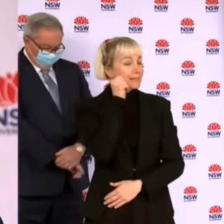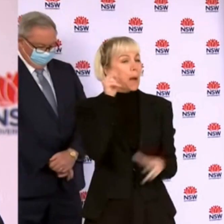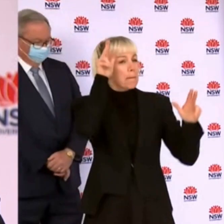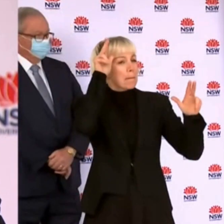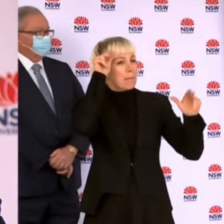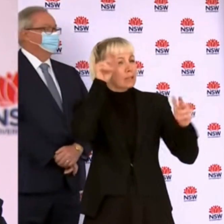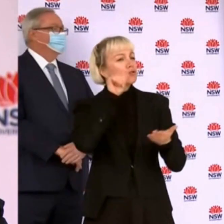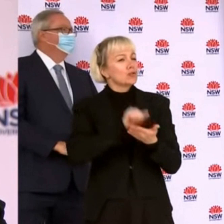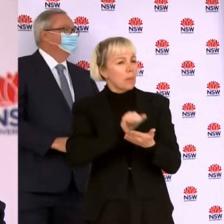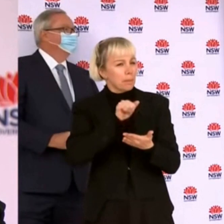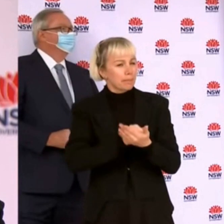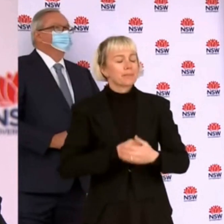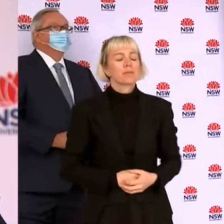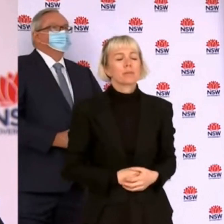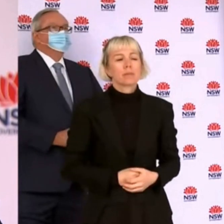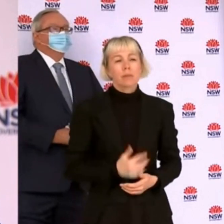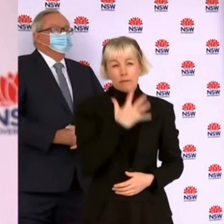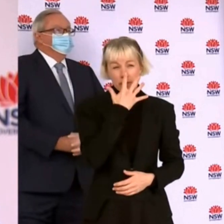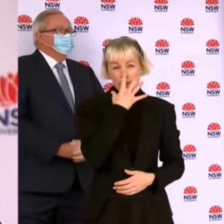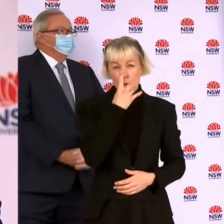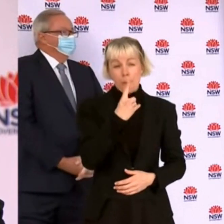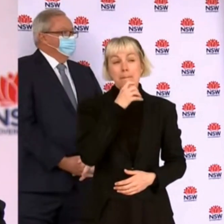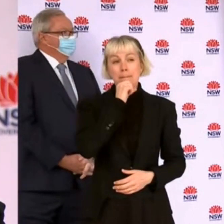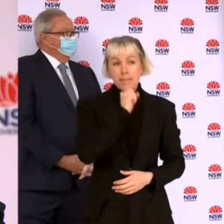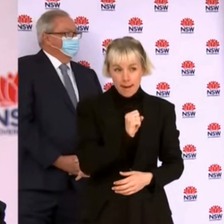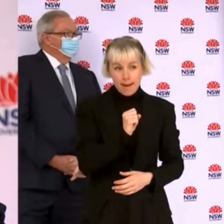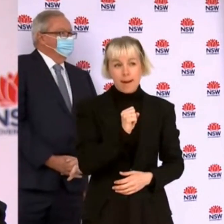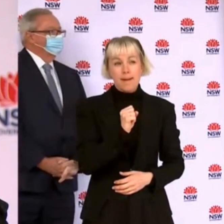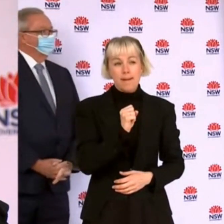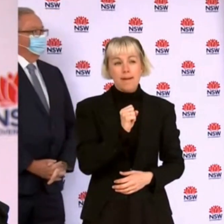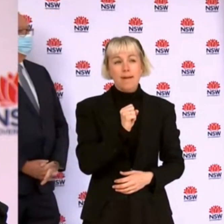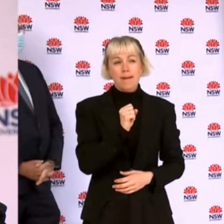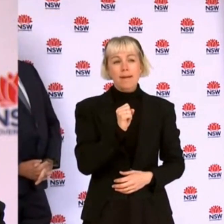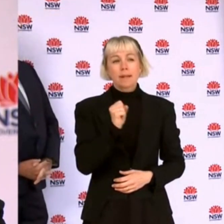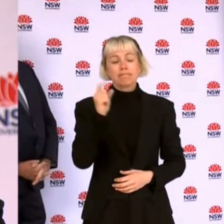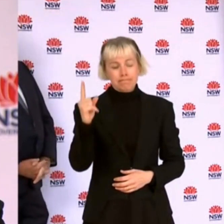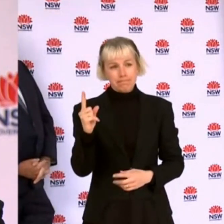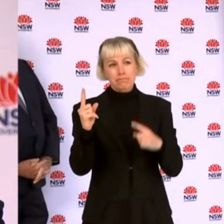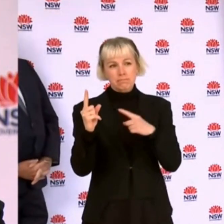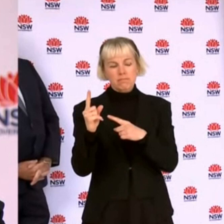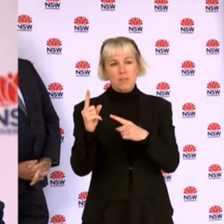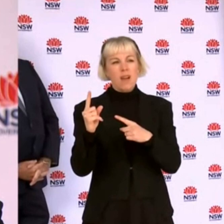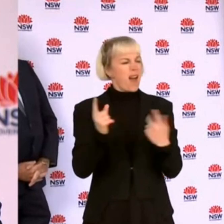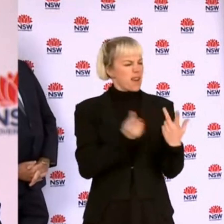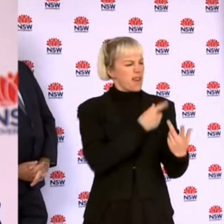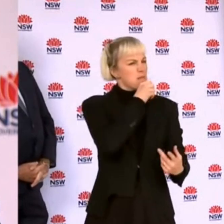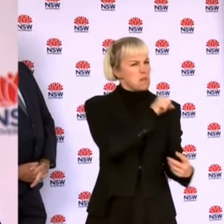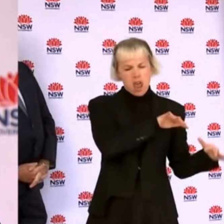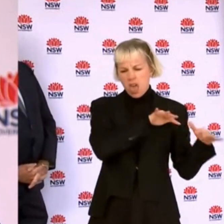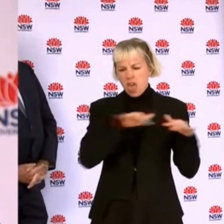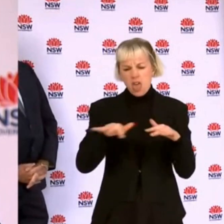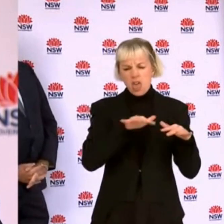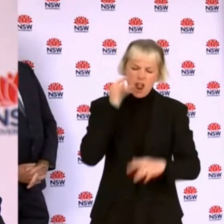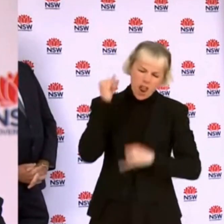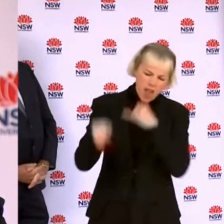where a man, 51 years old, was chastised by another gentleman about a face